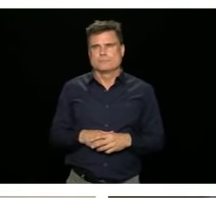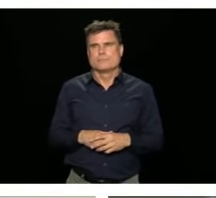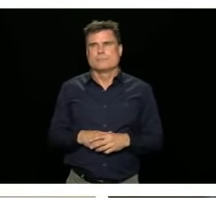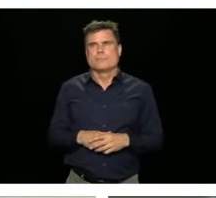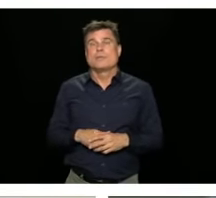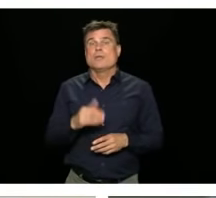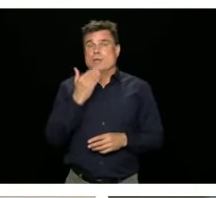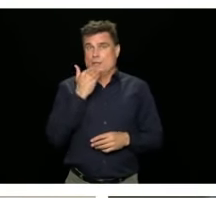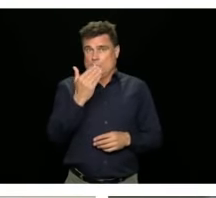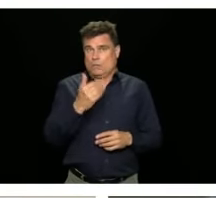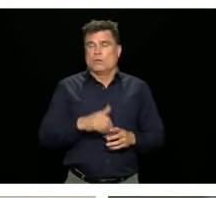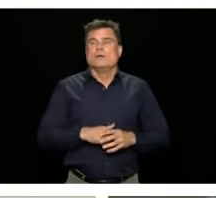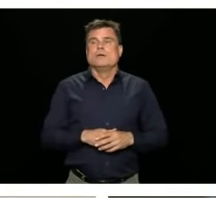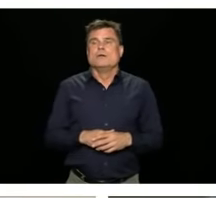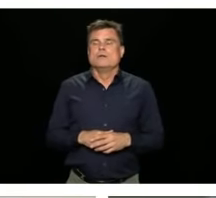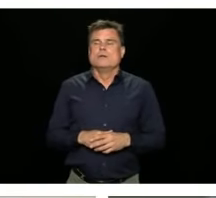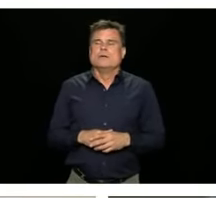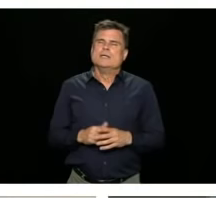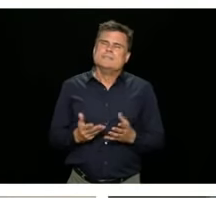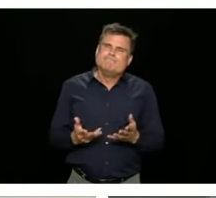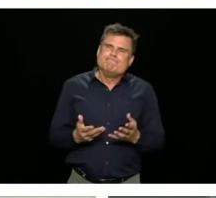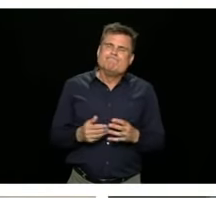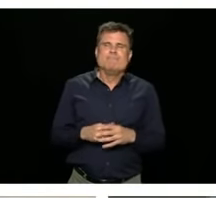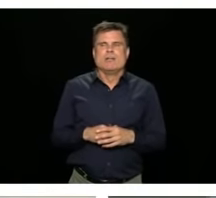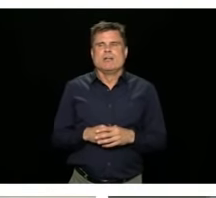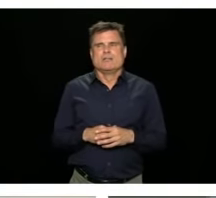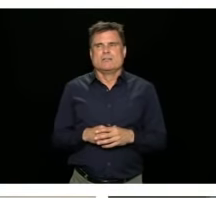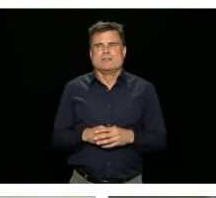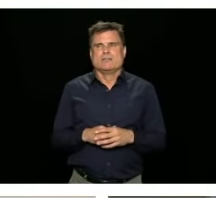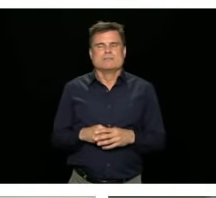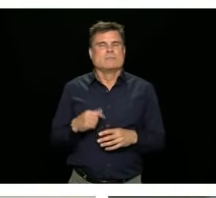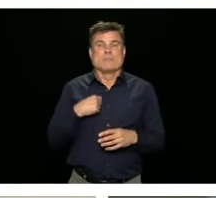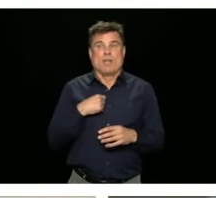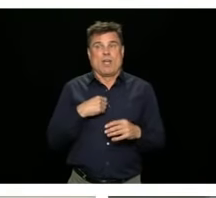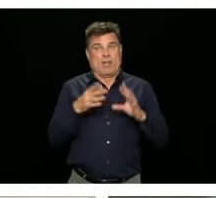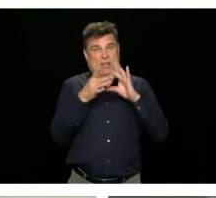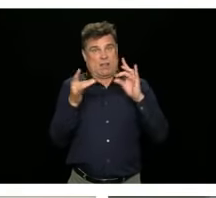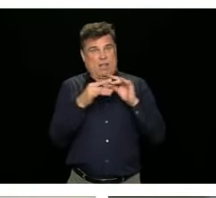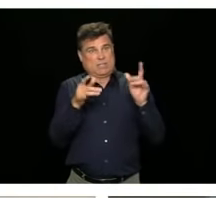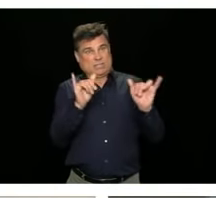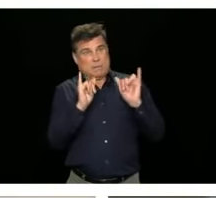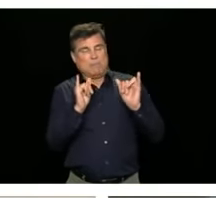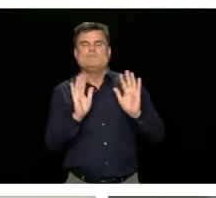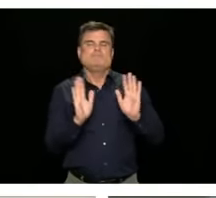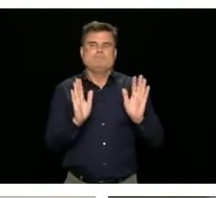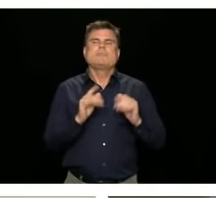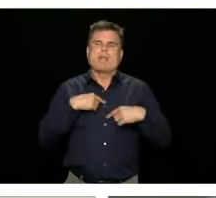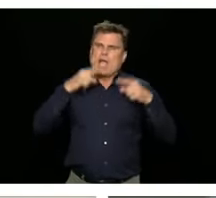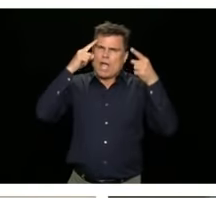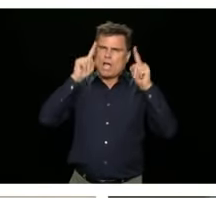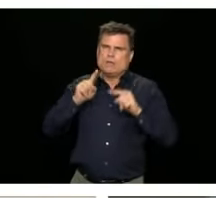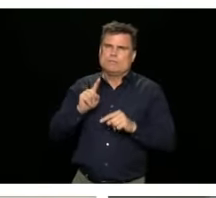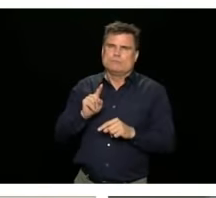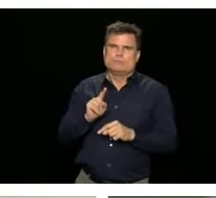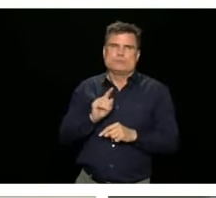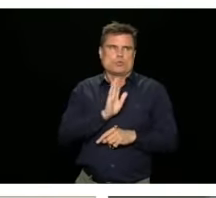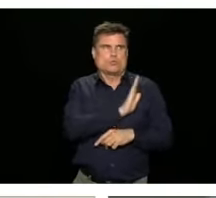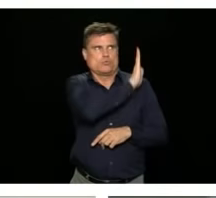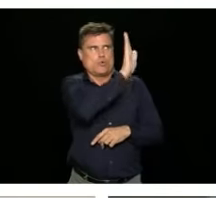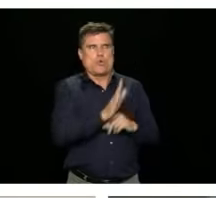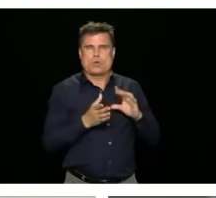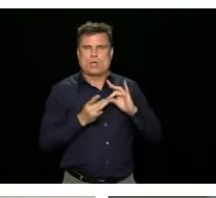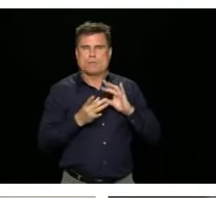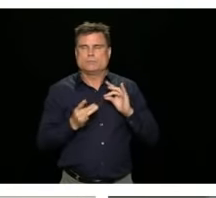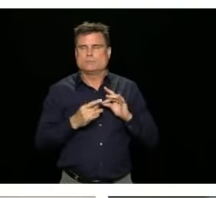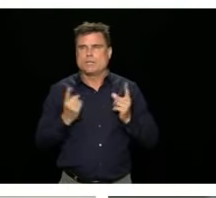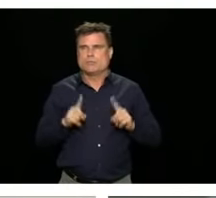here have said. They've made excellent points. And I think, it reminds me of a conversation I had with one of my constituents who wanted